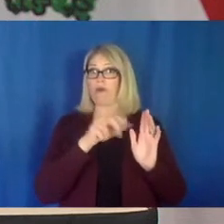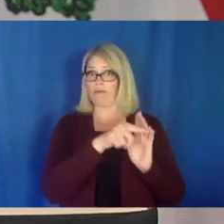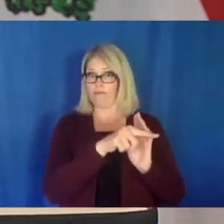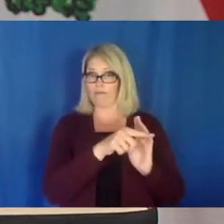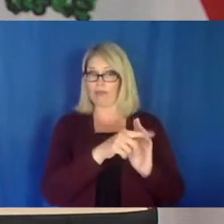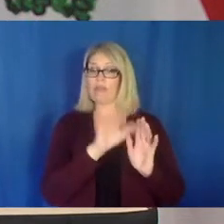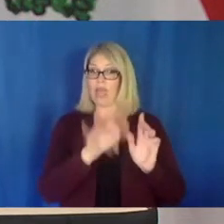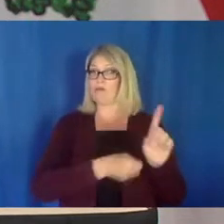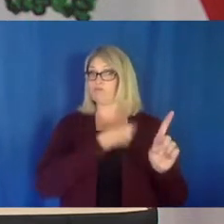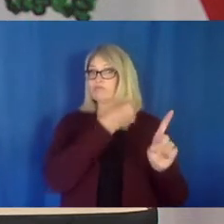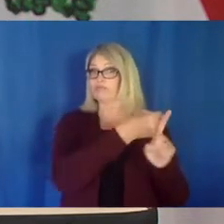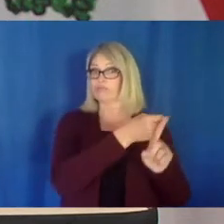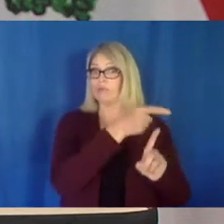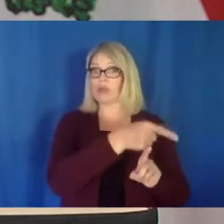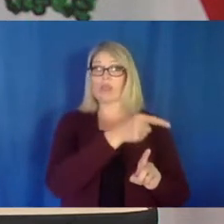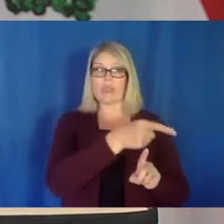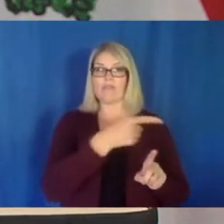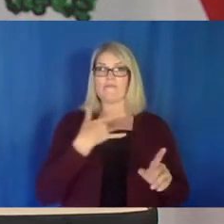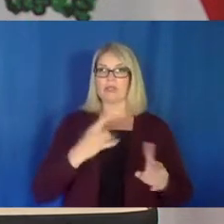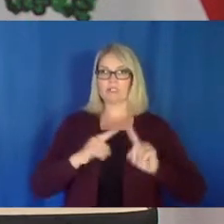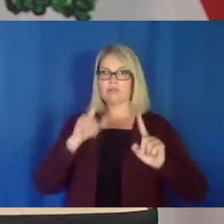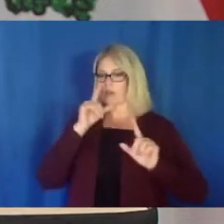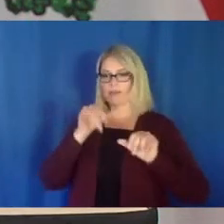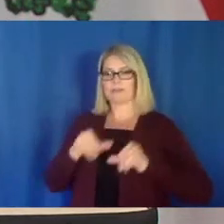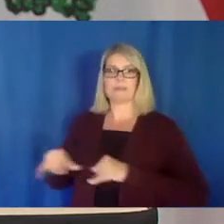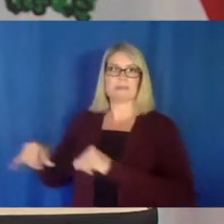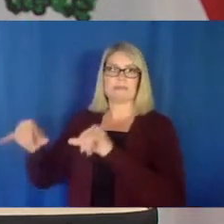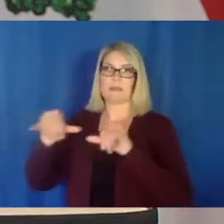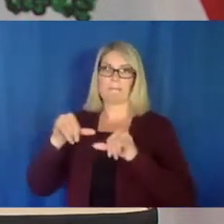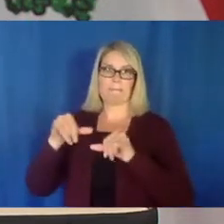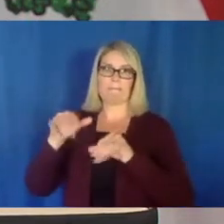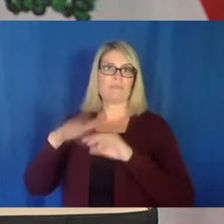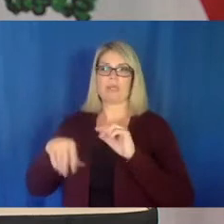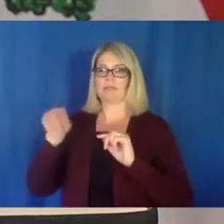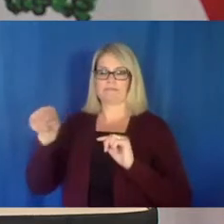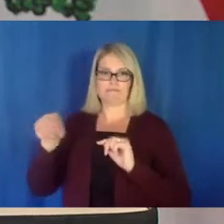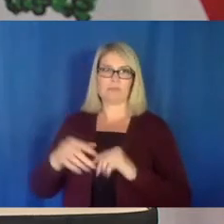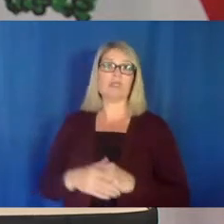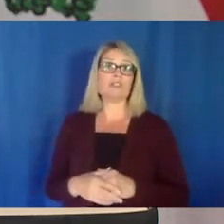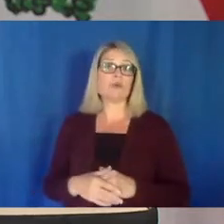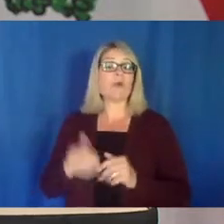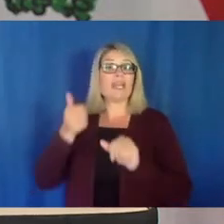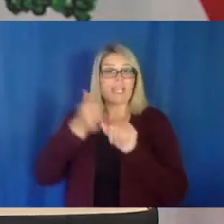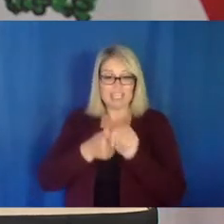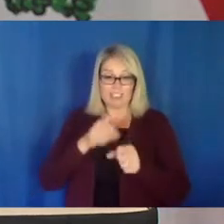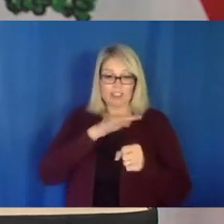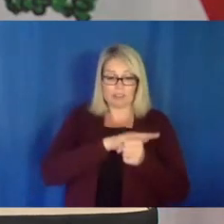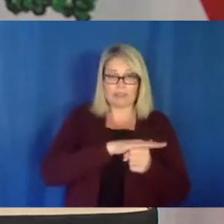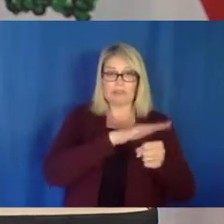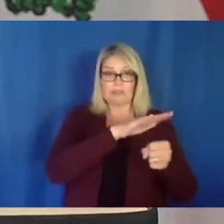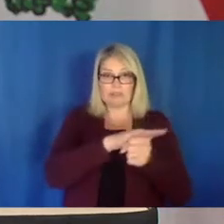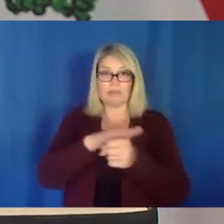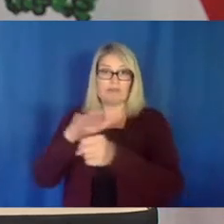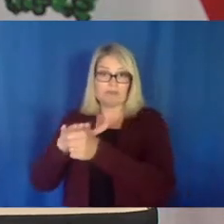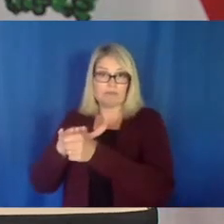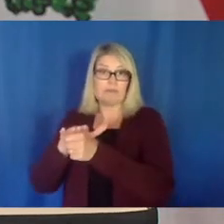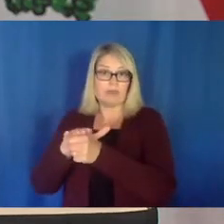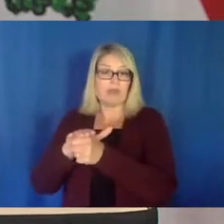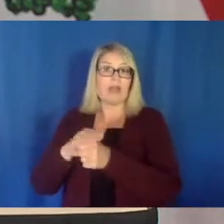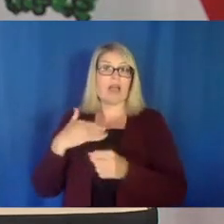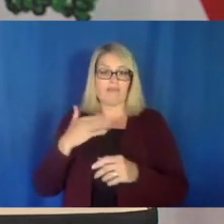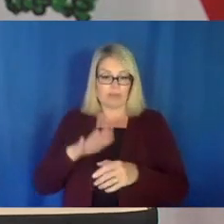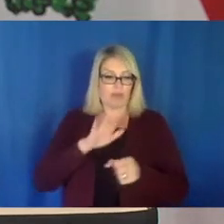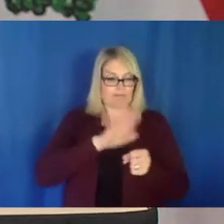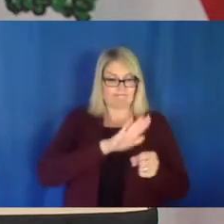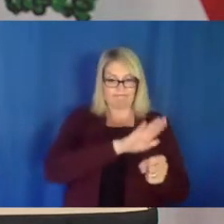a totally different place than the other jurisdictions. So each jurisdiction has that gift of jurisdiction to make